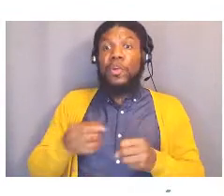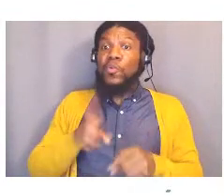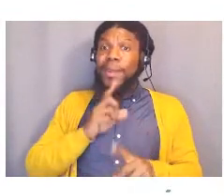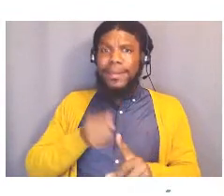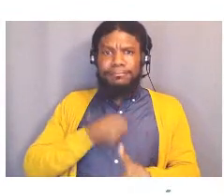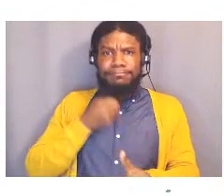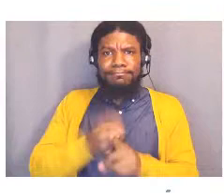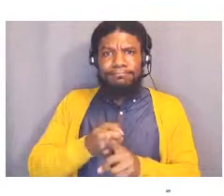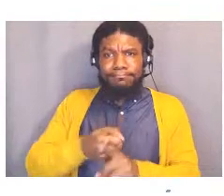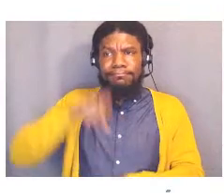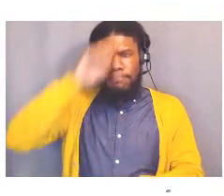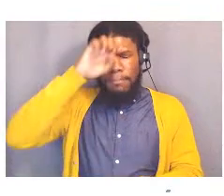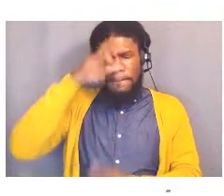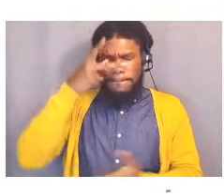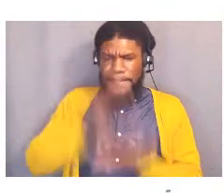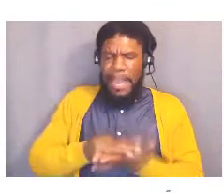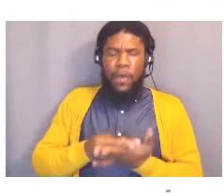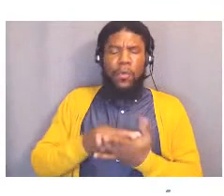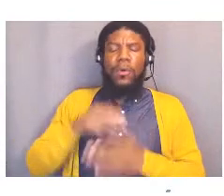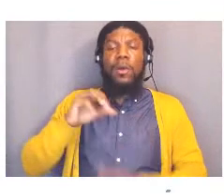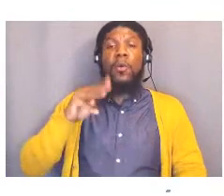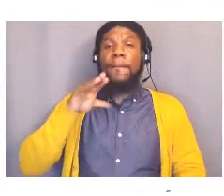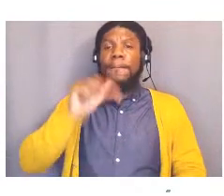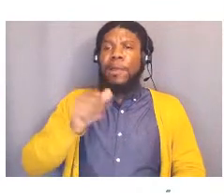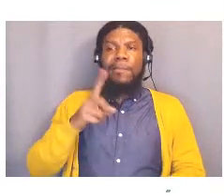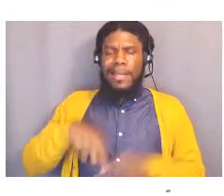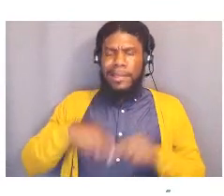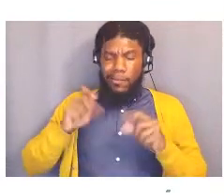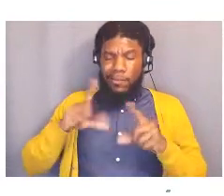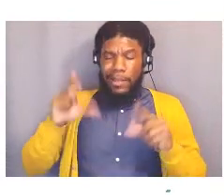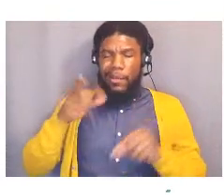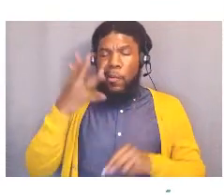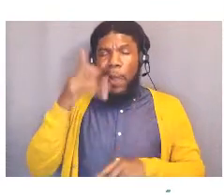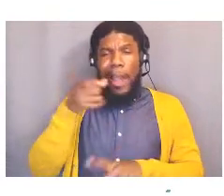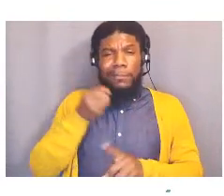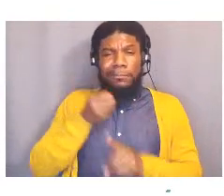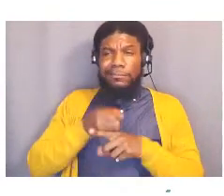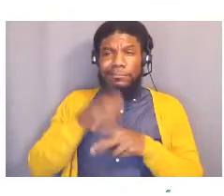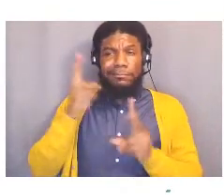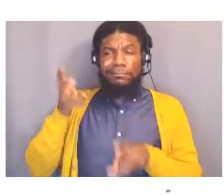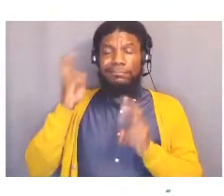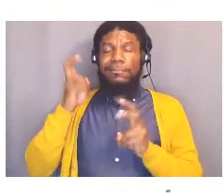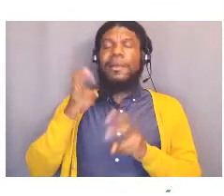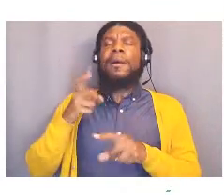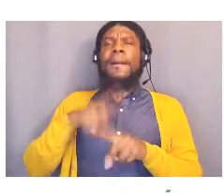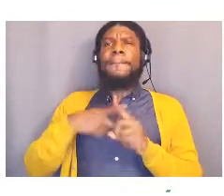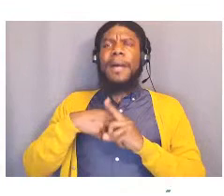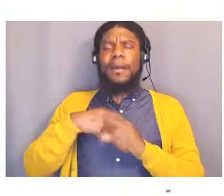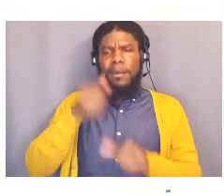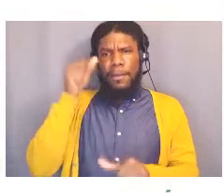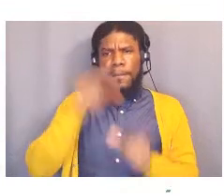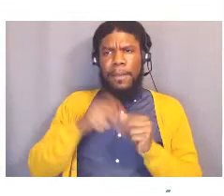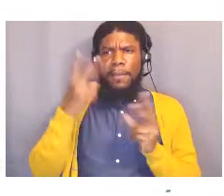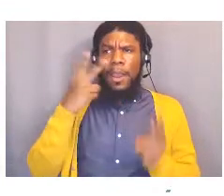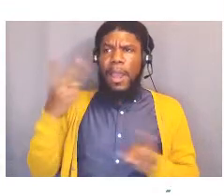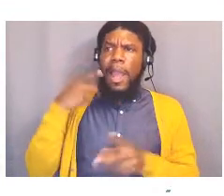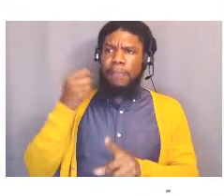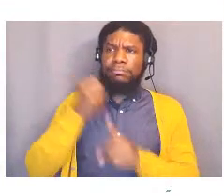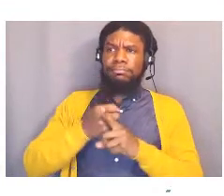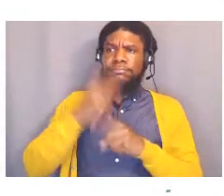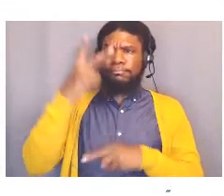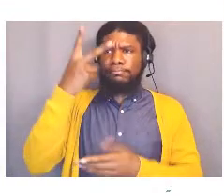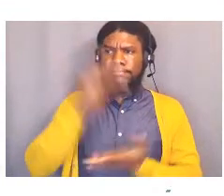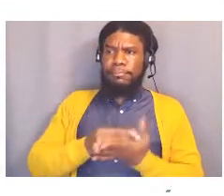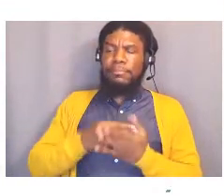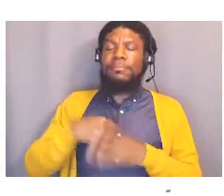you can't wake up because you're so sick and your body healing yourself. The good Lord started talking to me. And he revealed to me that I was